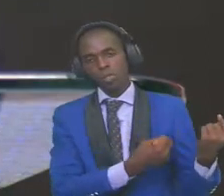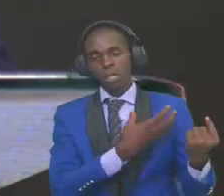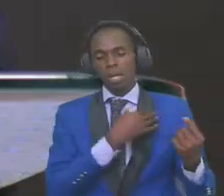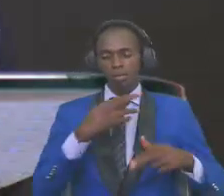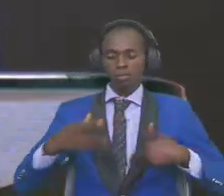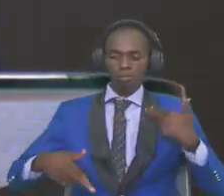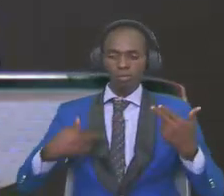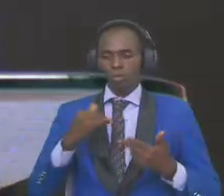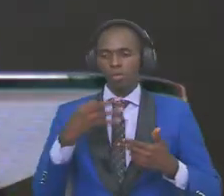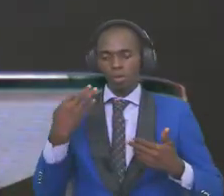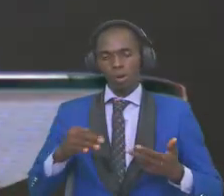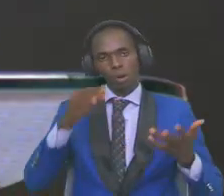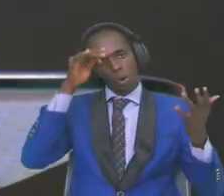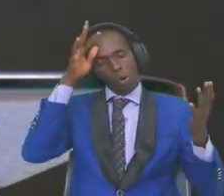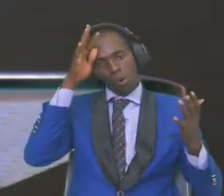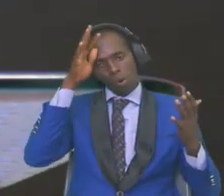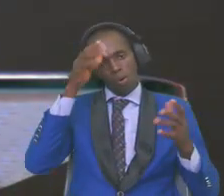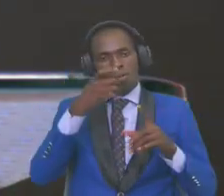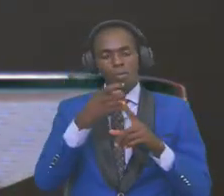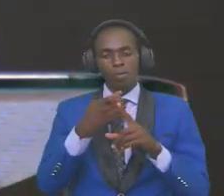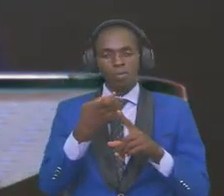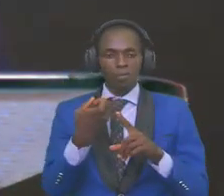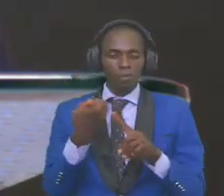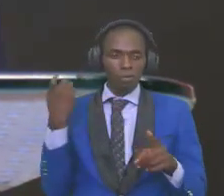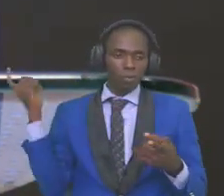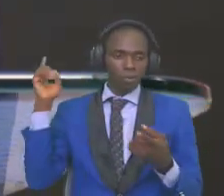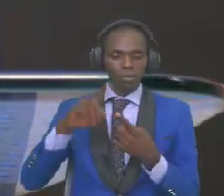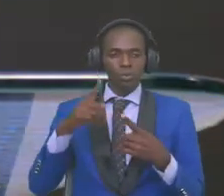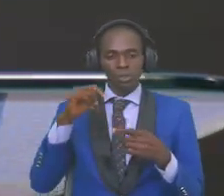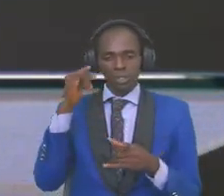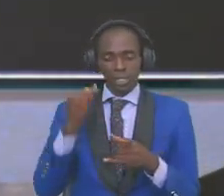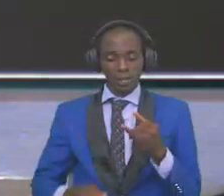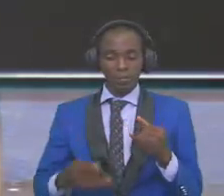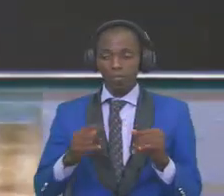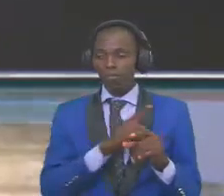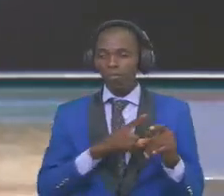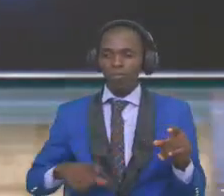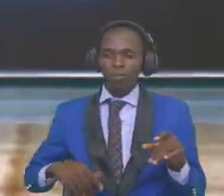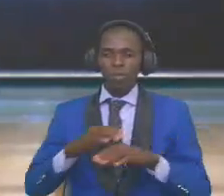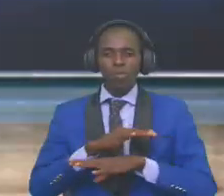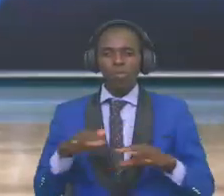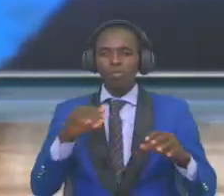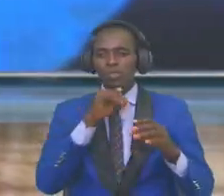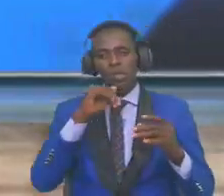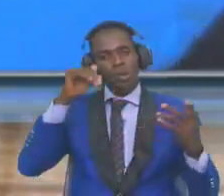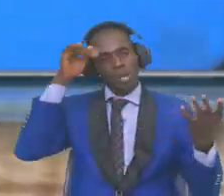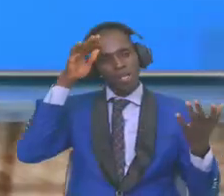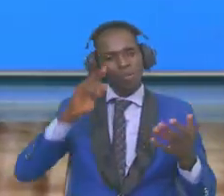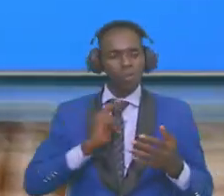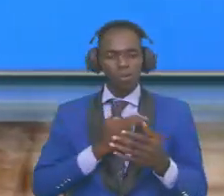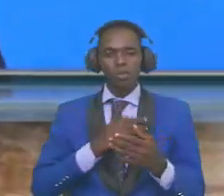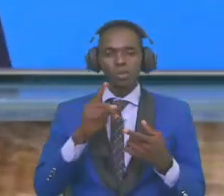hope firm unto the end. The Lord does not expect us to